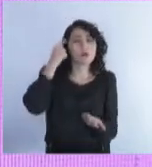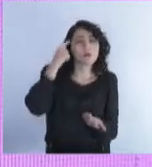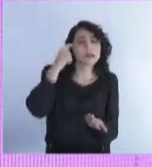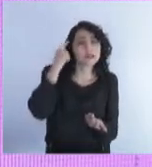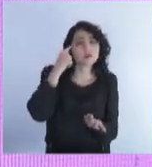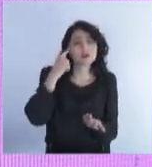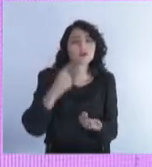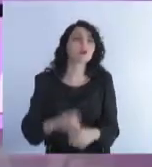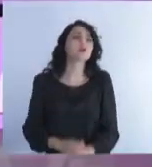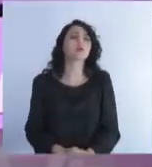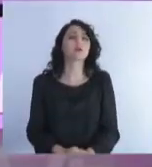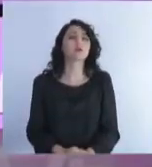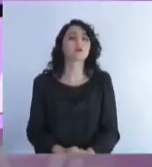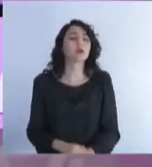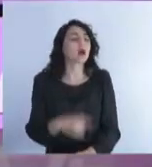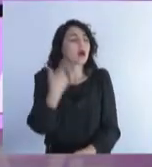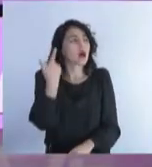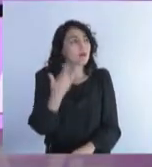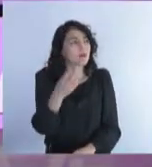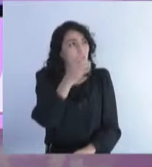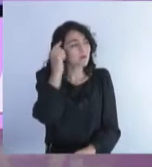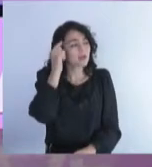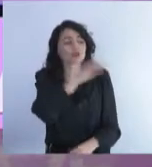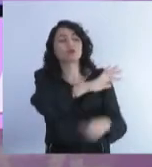has this pandemic brought to you?